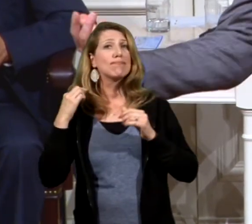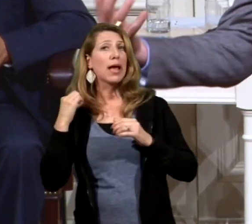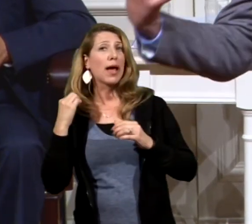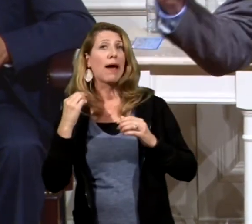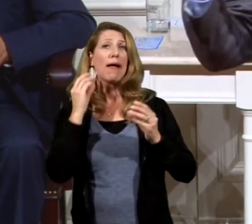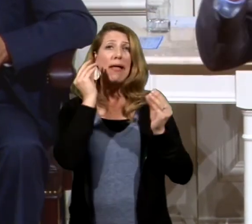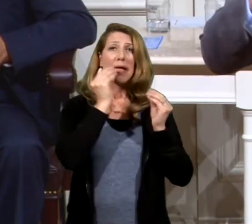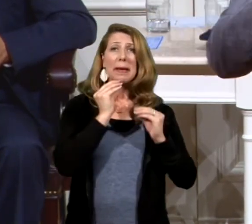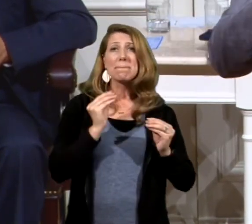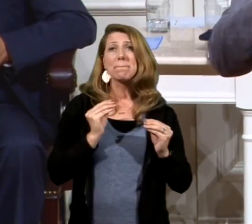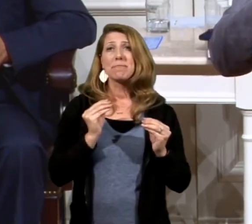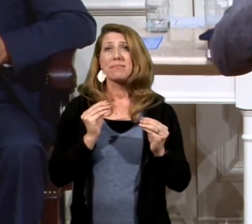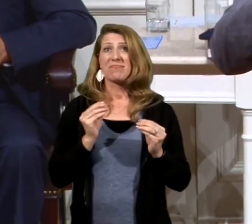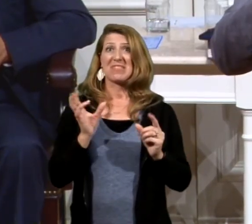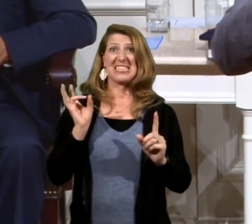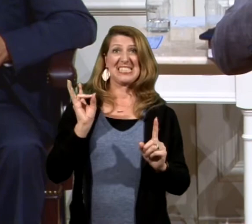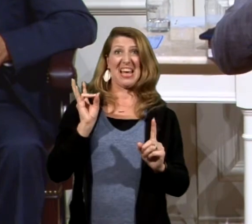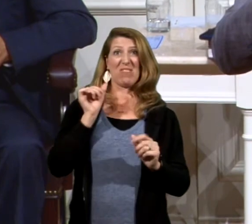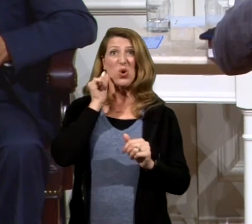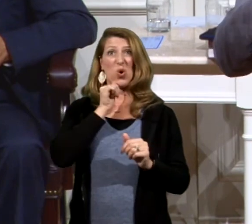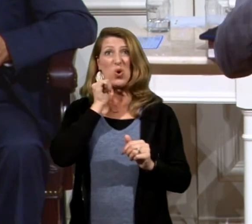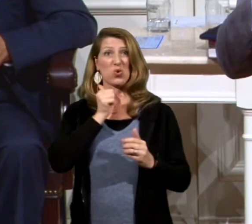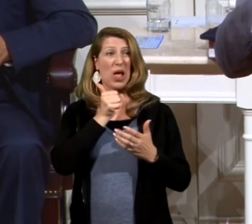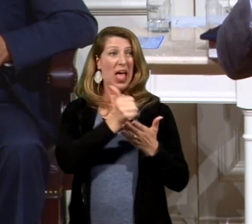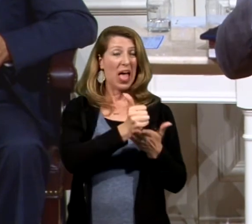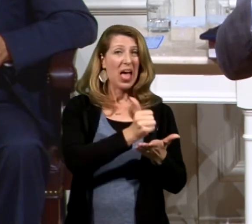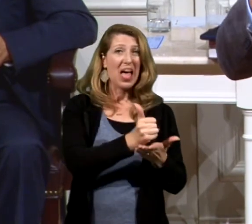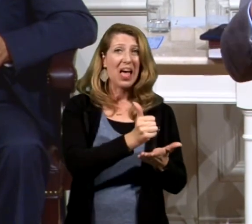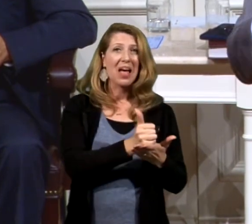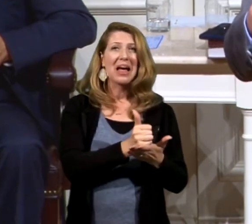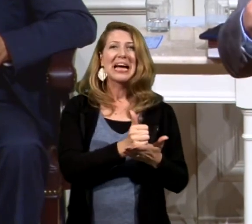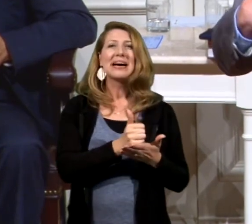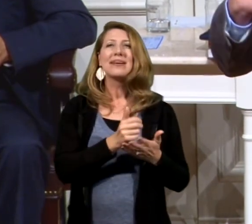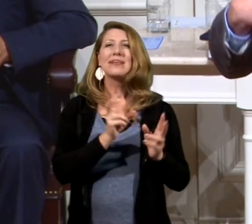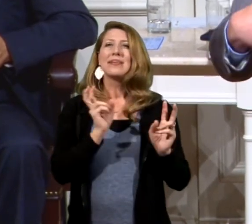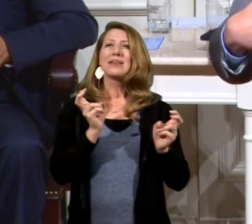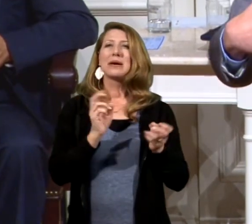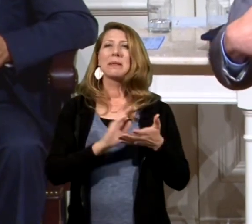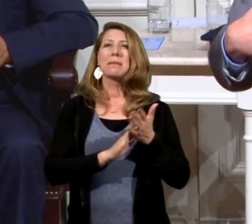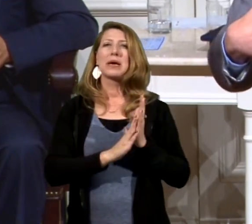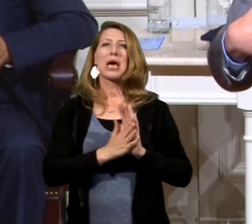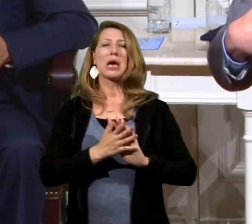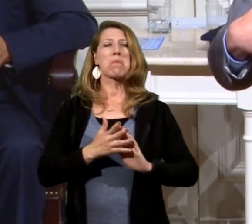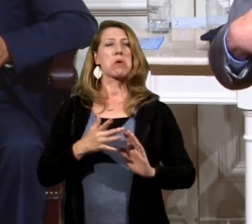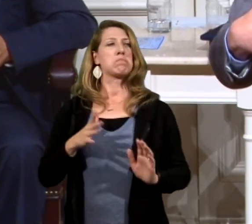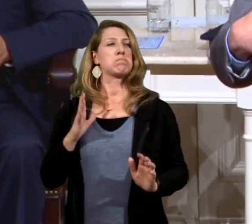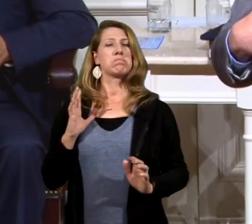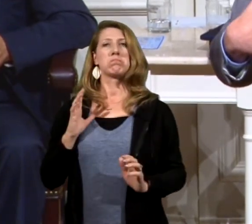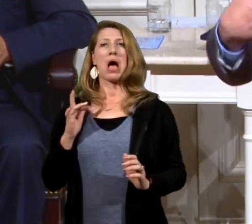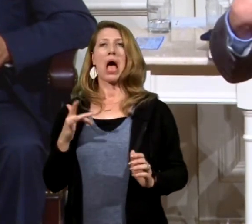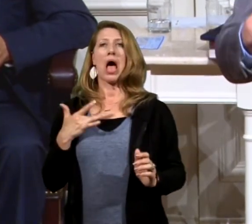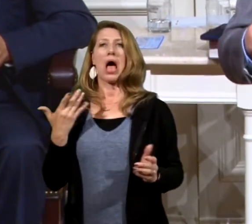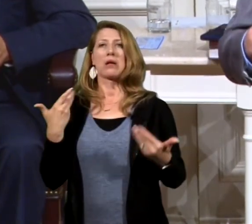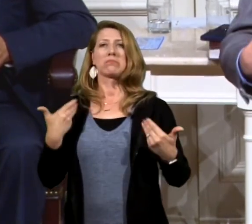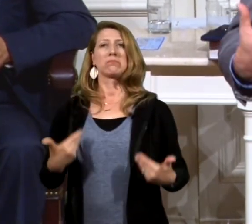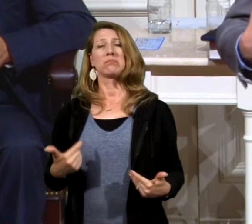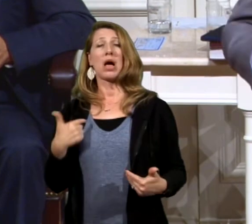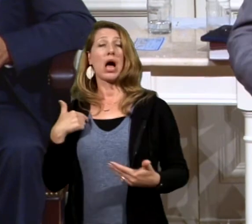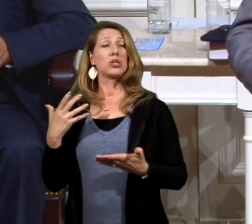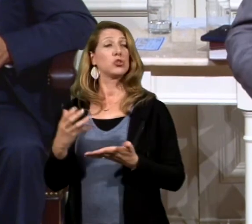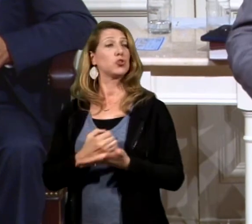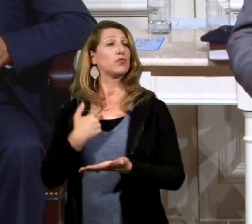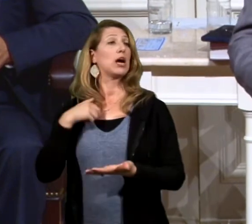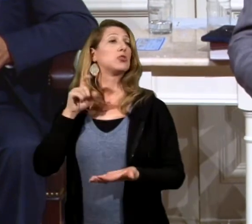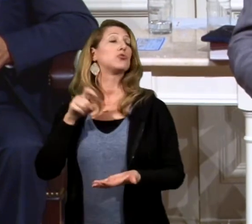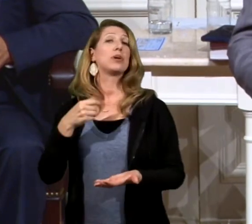and 7 girls to wait on them, that they kind of became with a sense of entitlement. This is what I deserve. This is what I